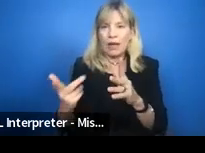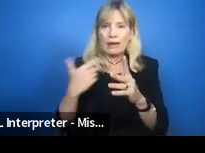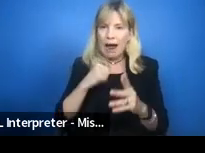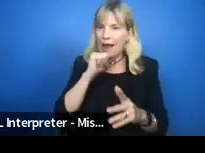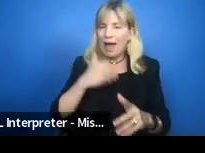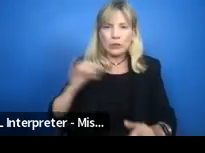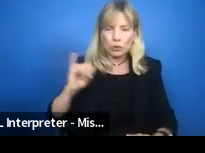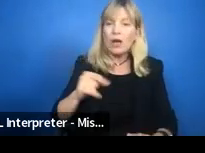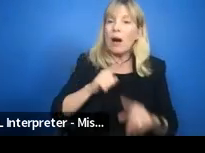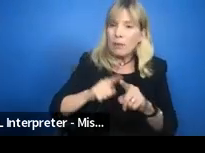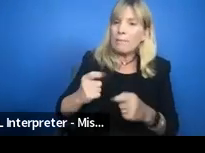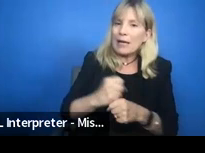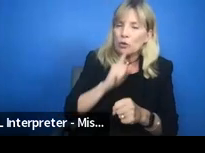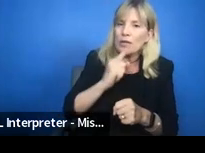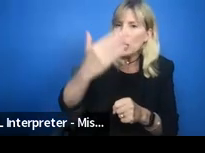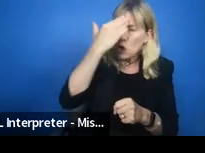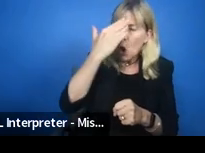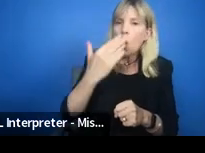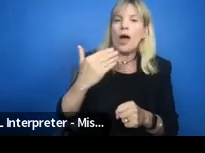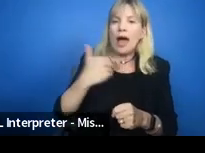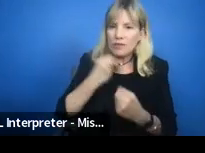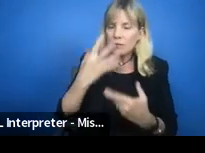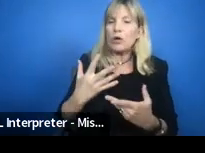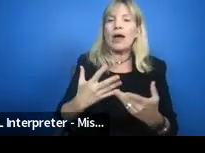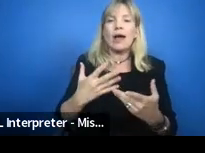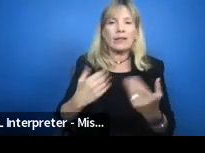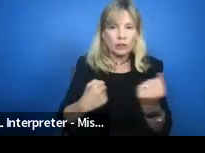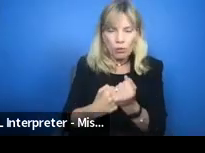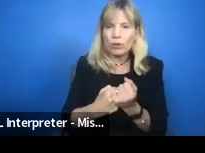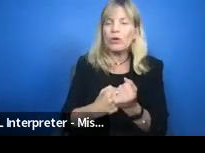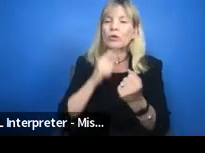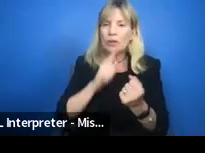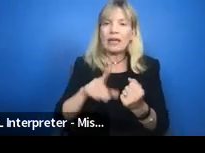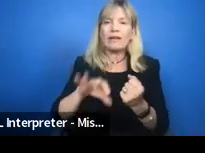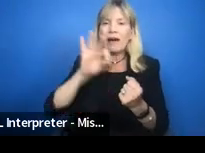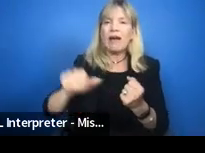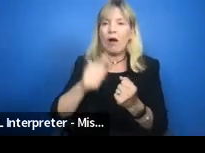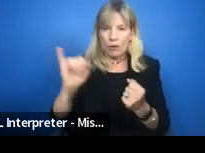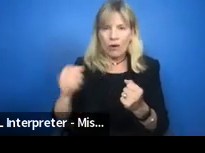that they have the information, the support that they need to find and enroll in coverage elsewhere.